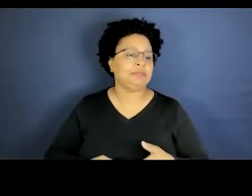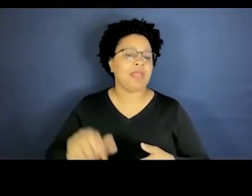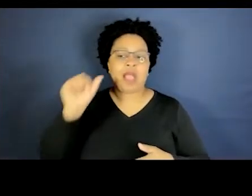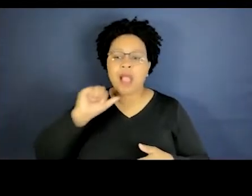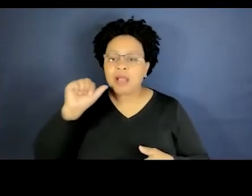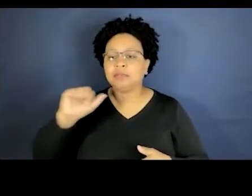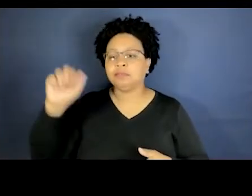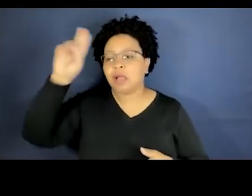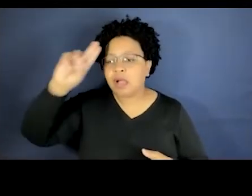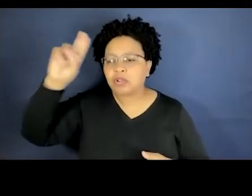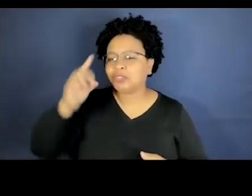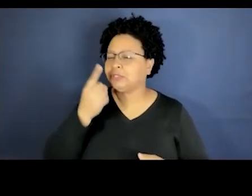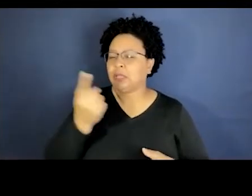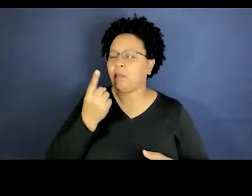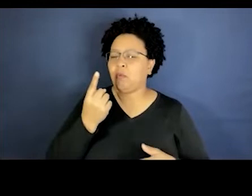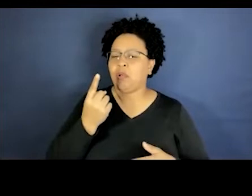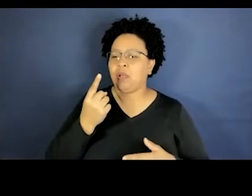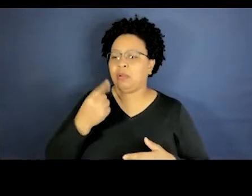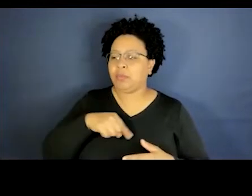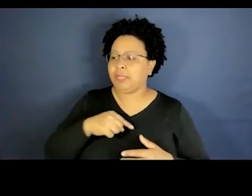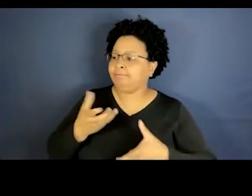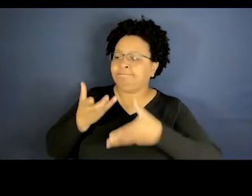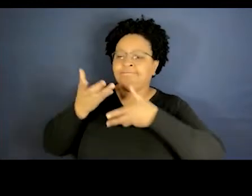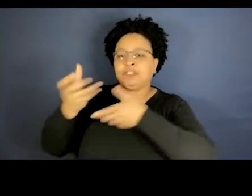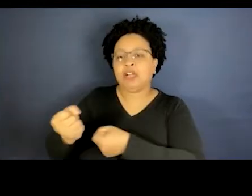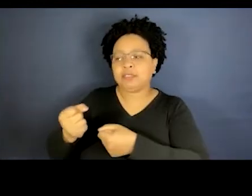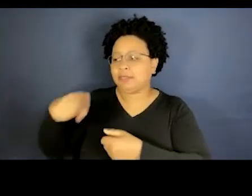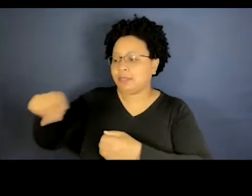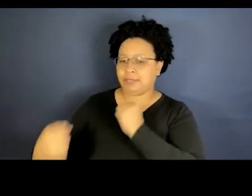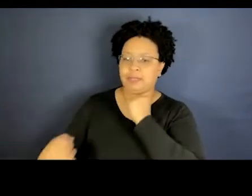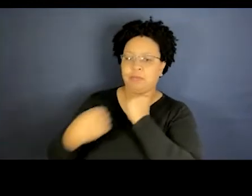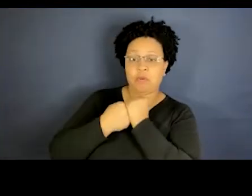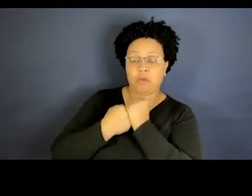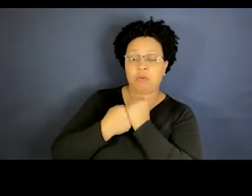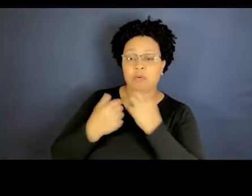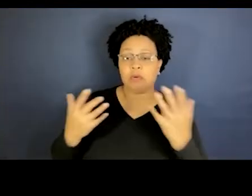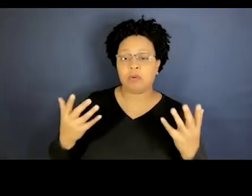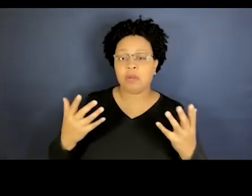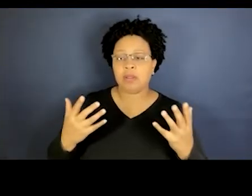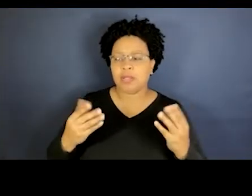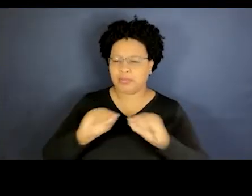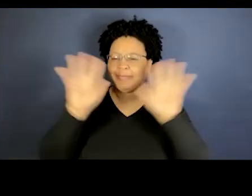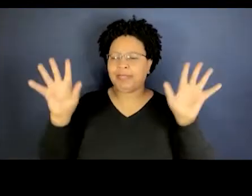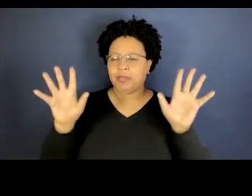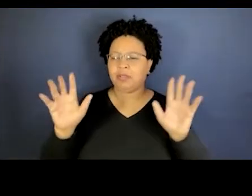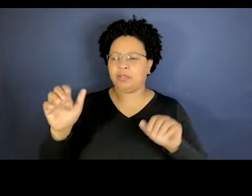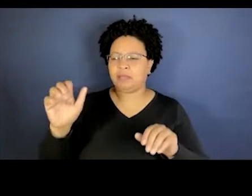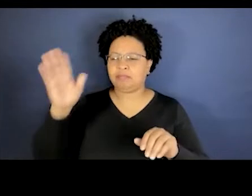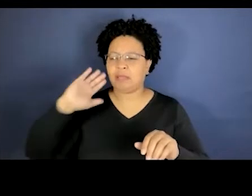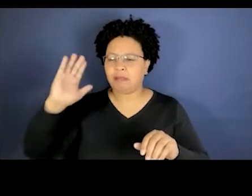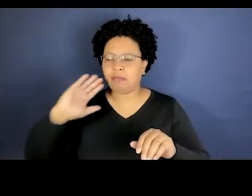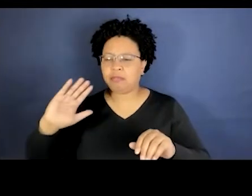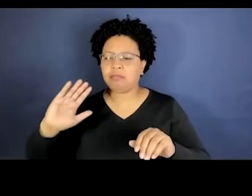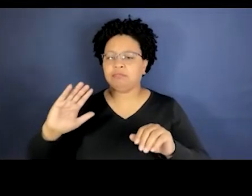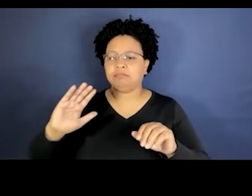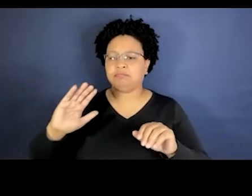that trustworthy agent that gave us that support, as we stated with, I think it was Evelyn in the previous one, that allowed us to stand, to